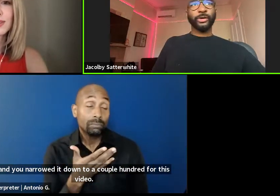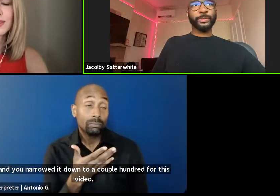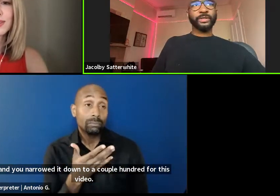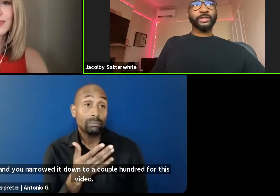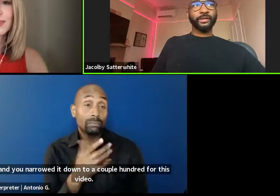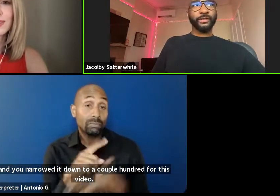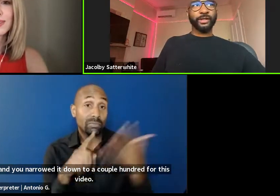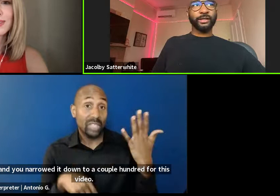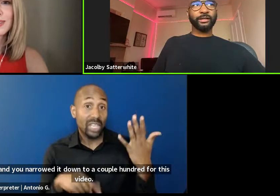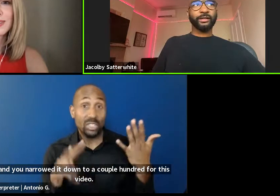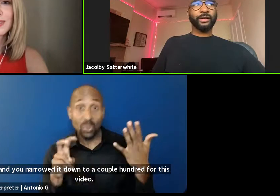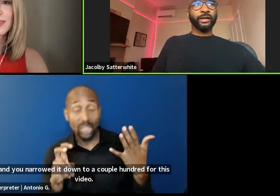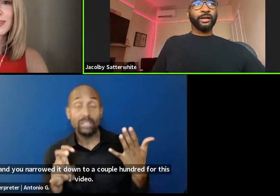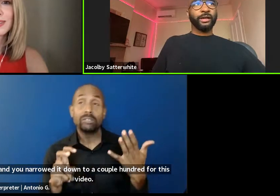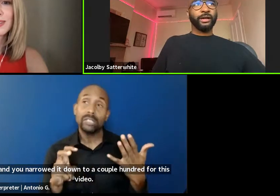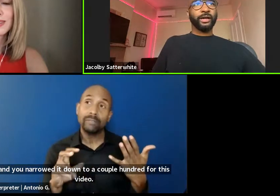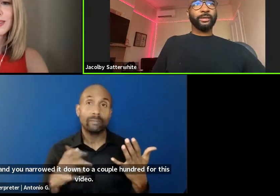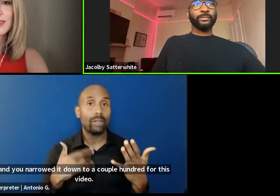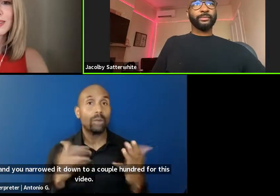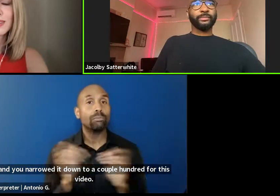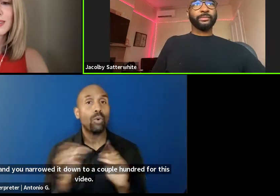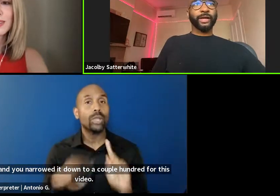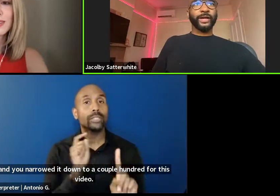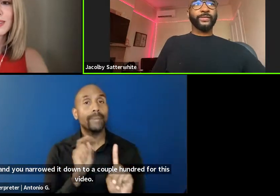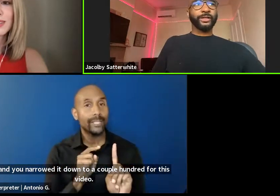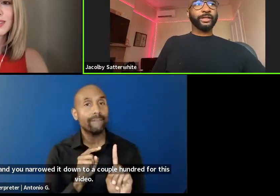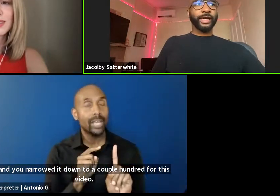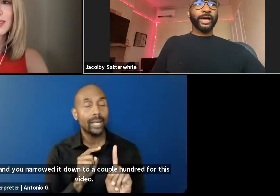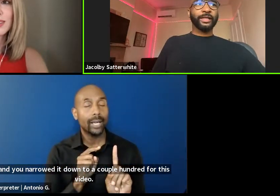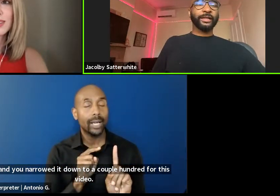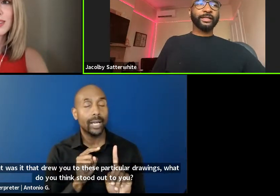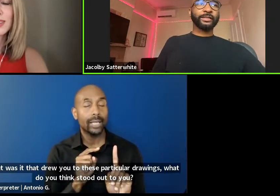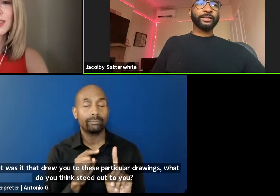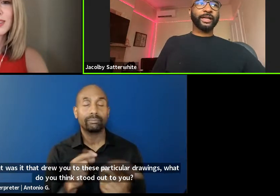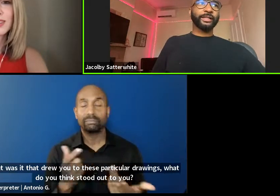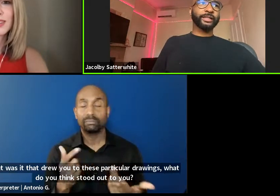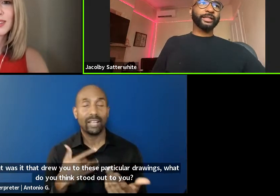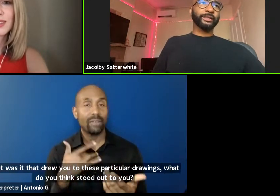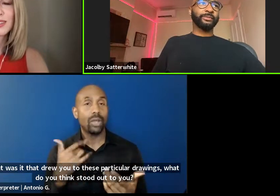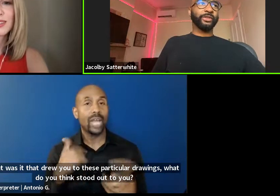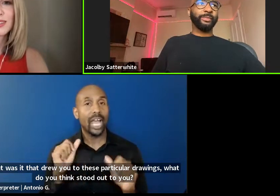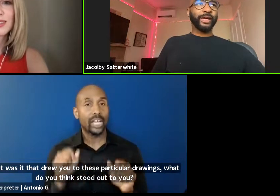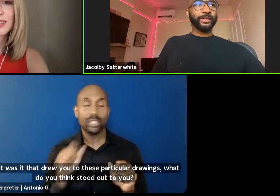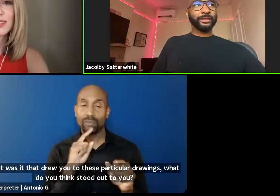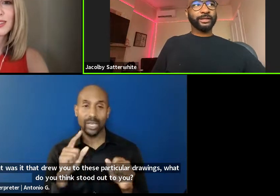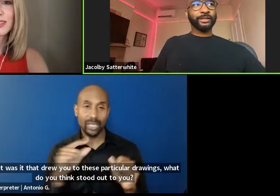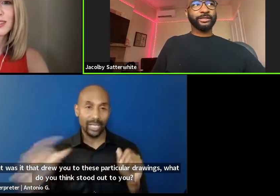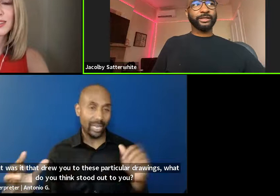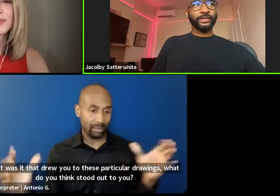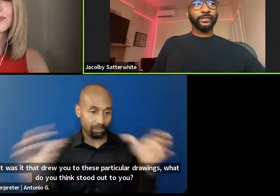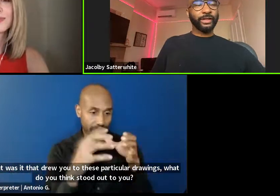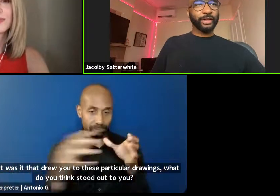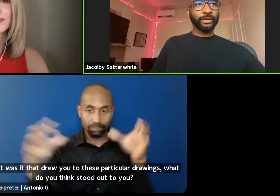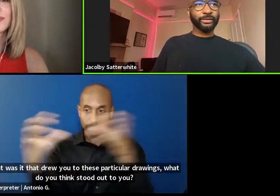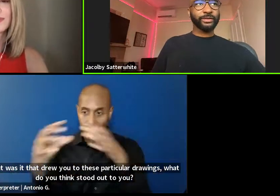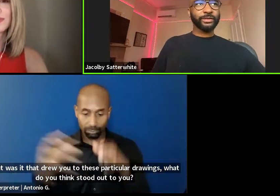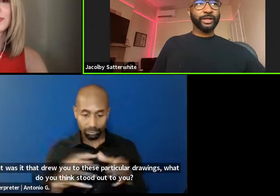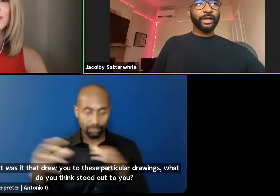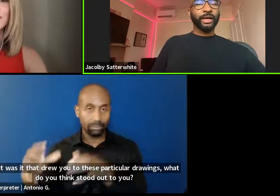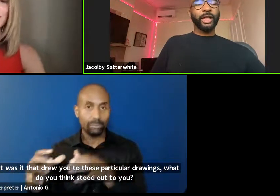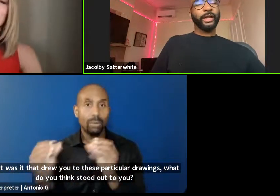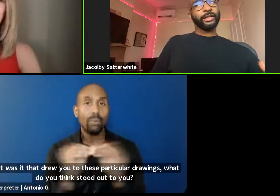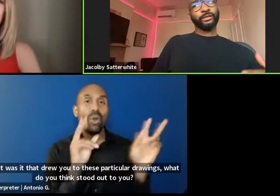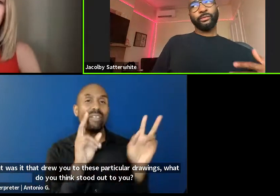They were more specific and I felt like I could consolidate them thematically into different